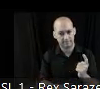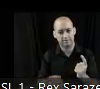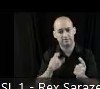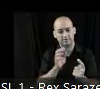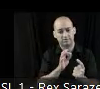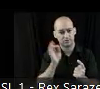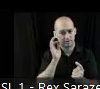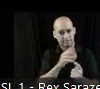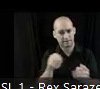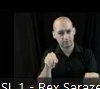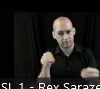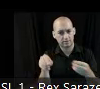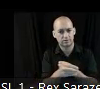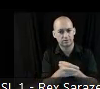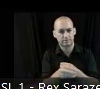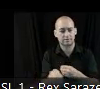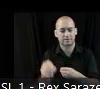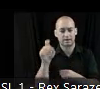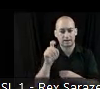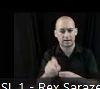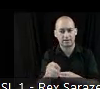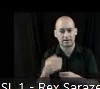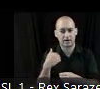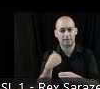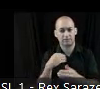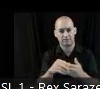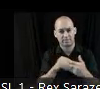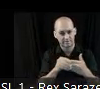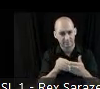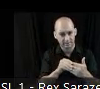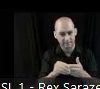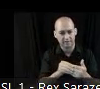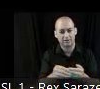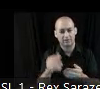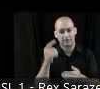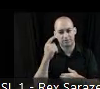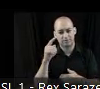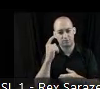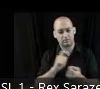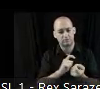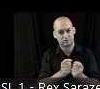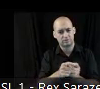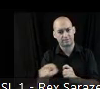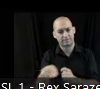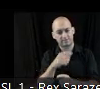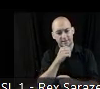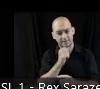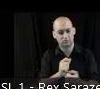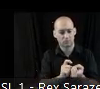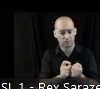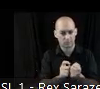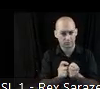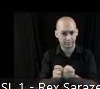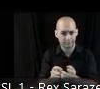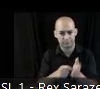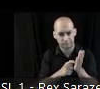tribal organizations have the flexibility to adjust those age requirements based on what